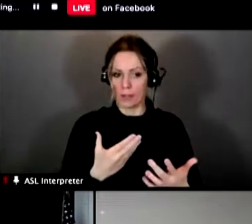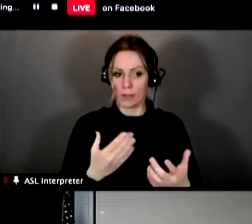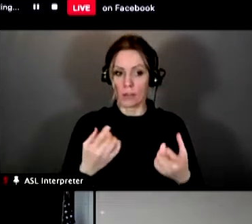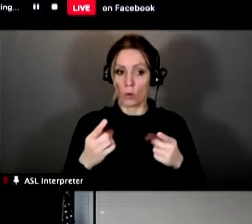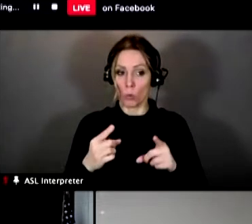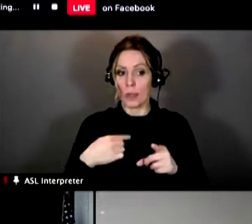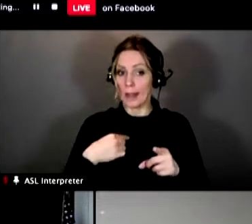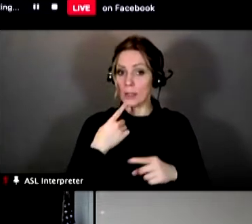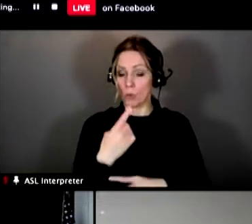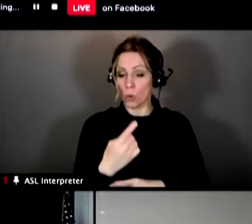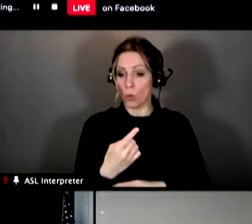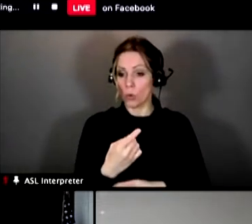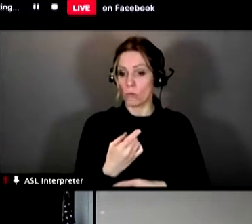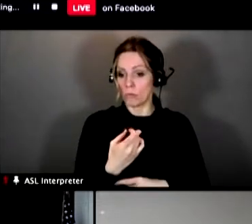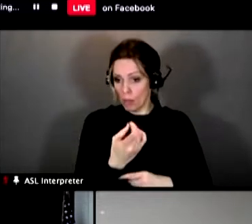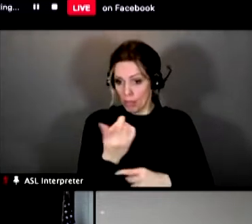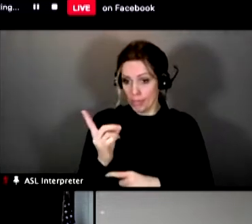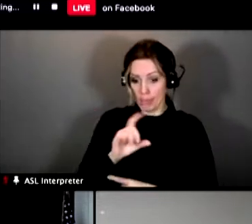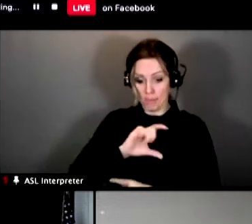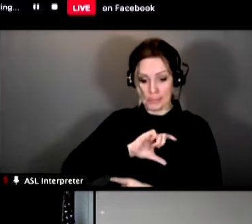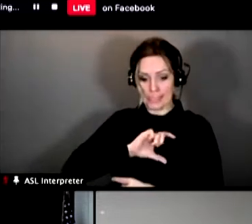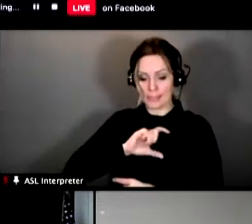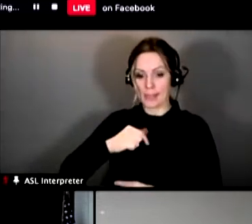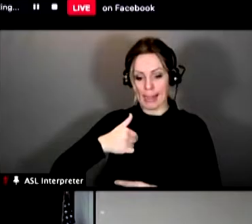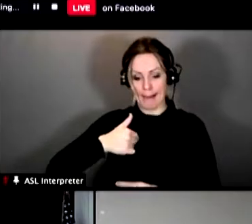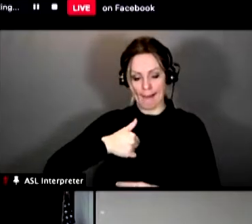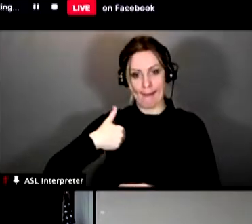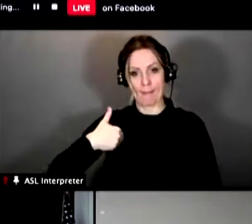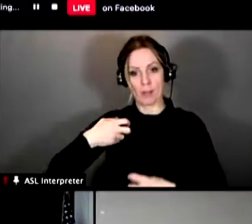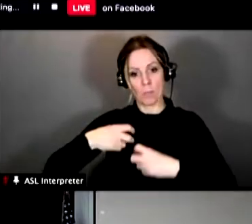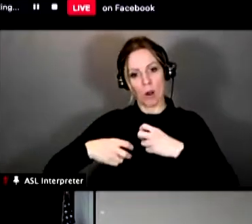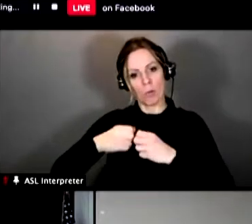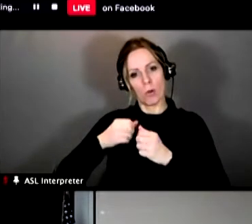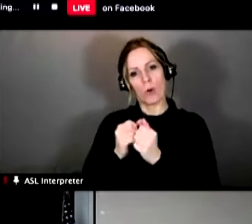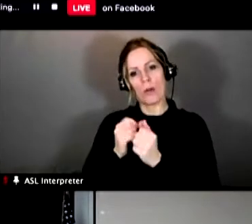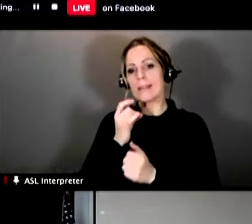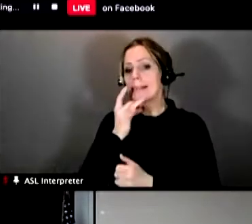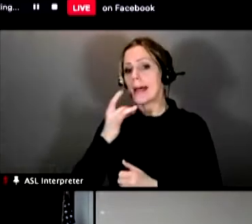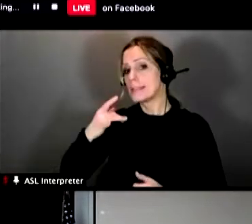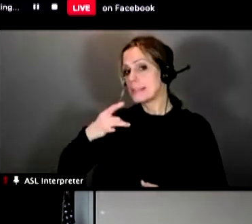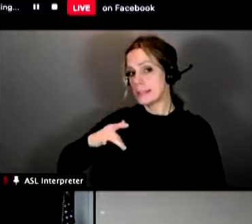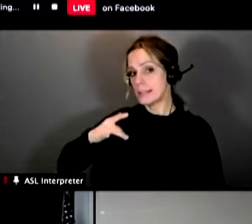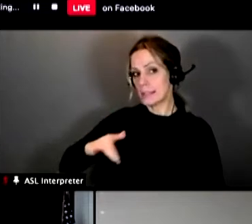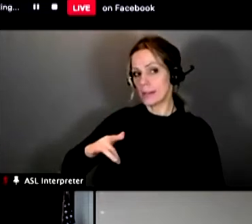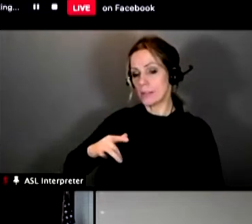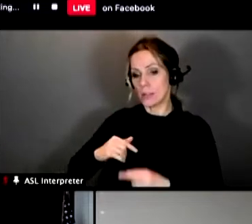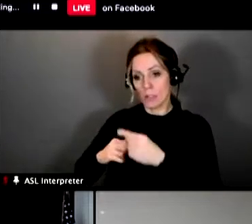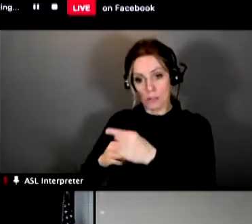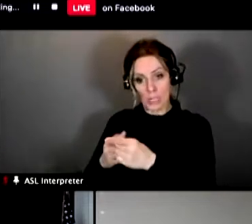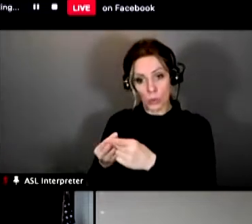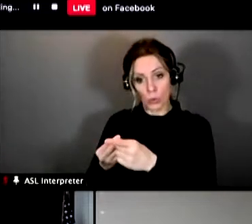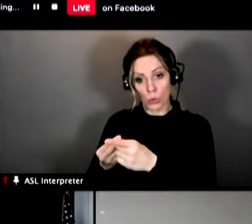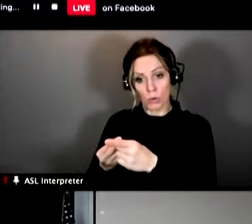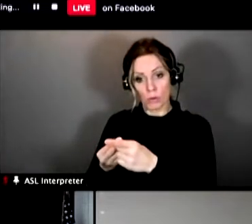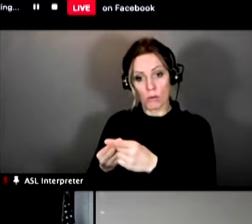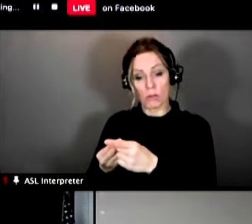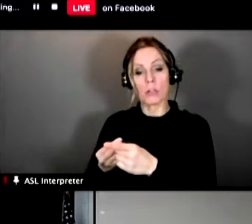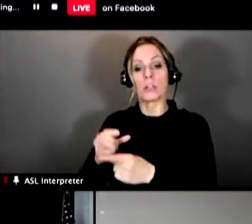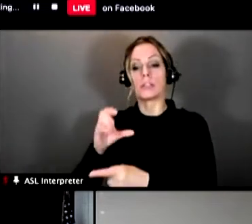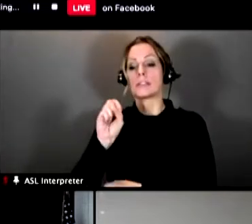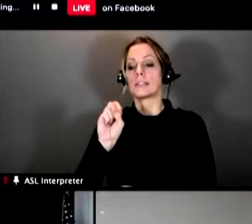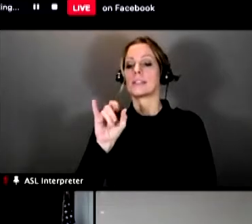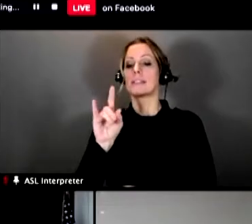them that I had this issue with being light sensitive, not only did they flash their side beams